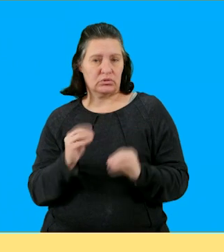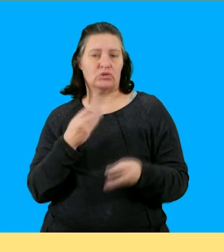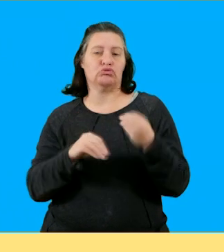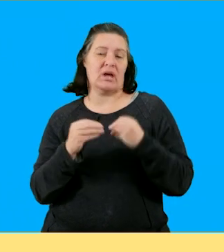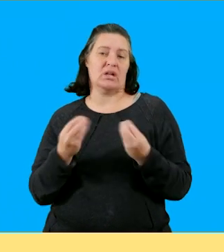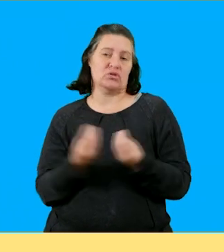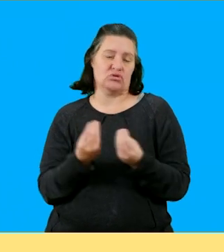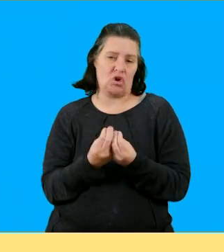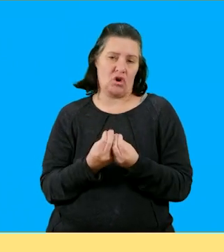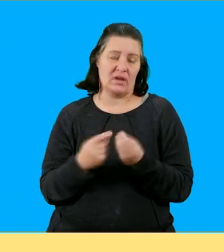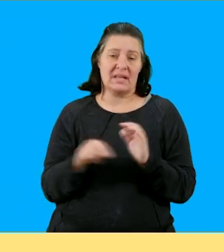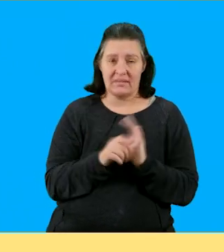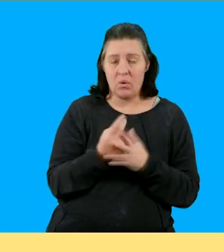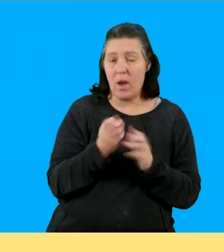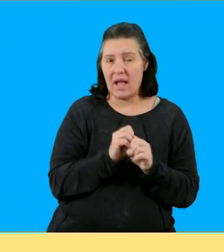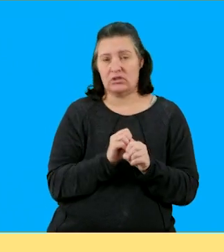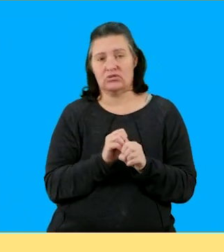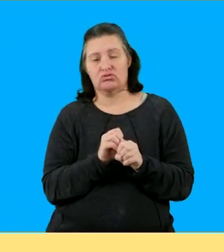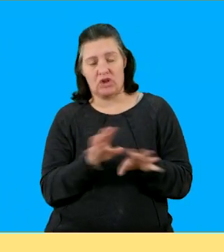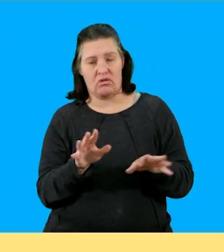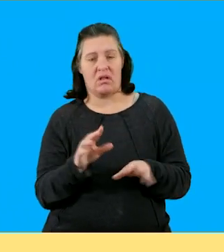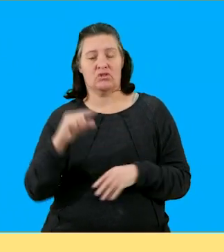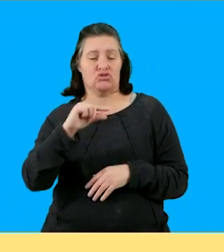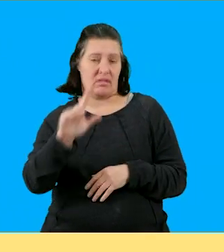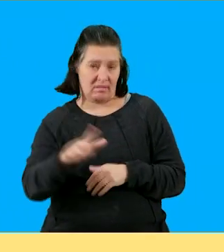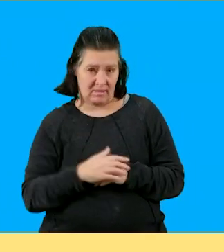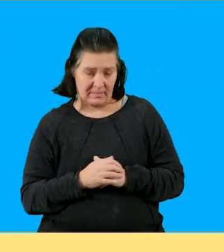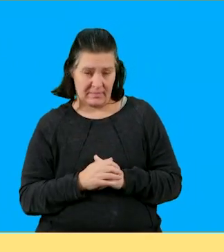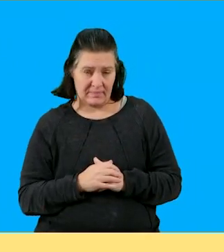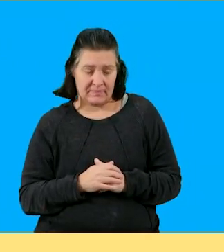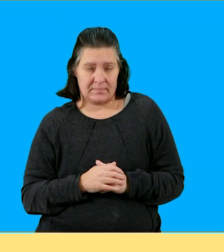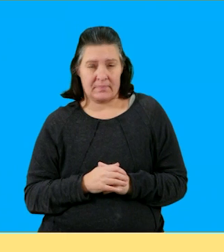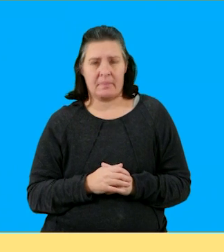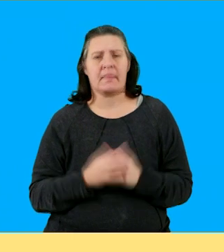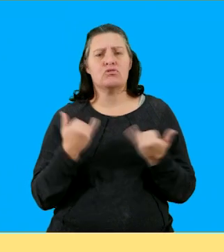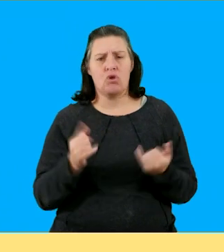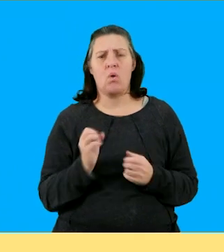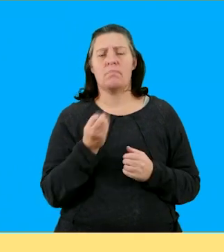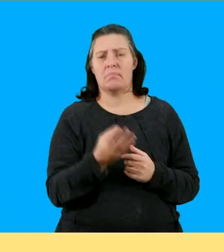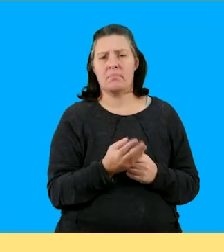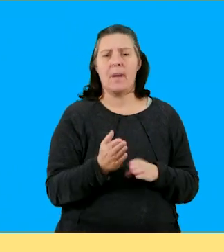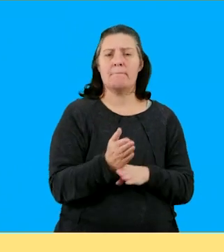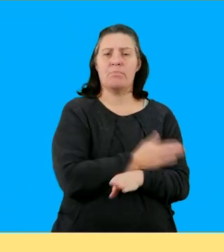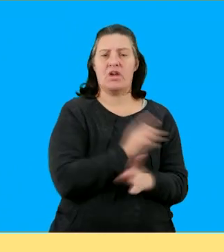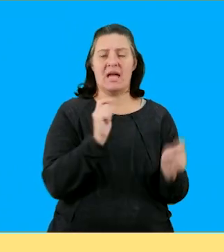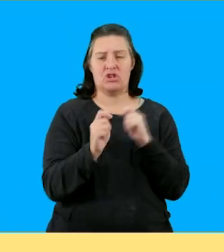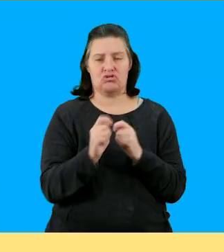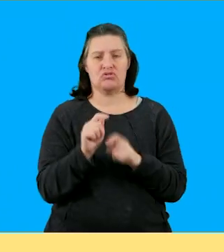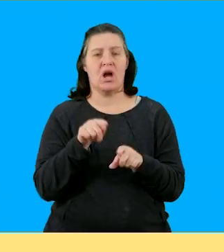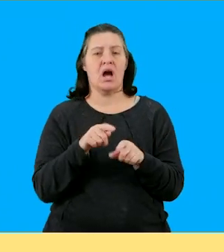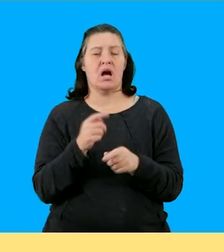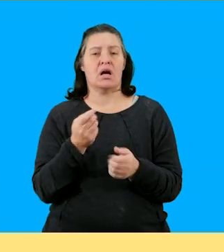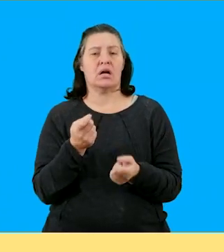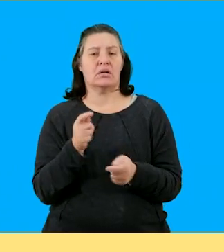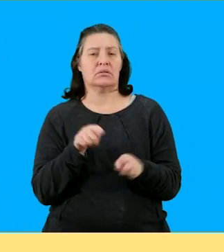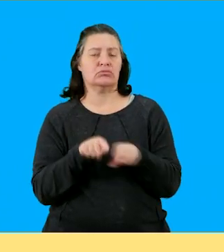trading stock deficit in the general journal. Let us see how we can do that. So we are given a pre-adjustment trial